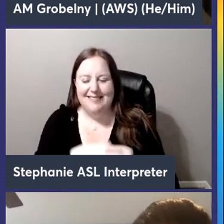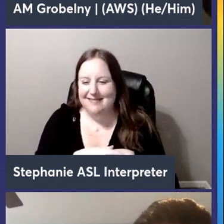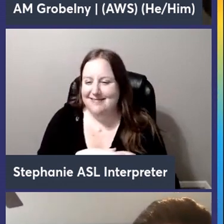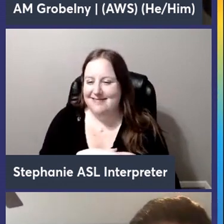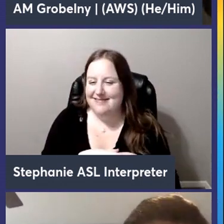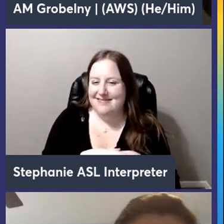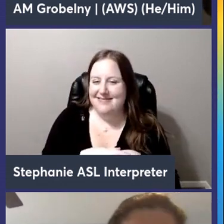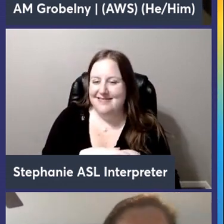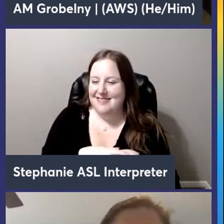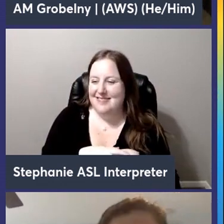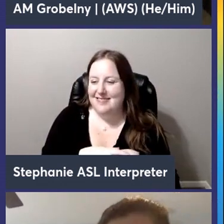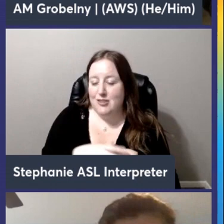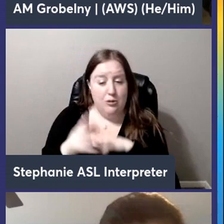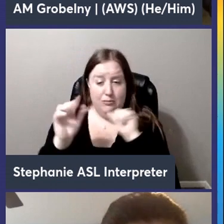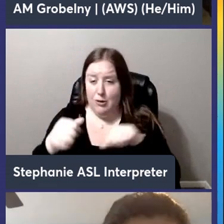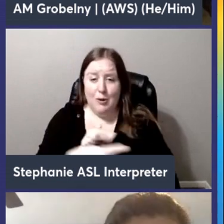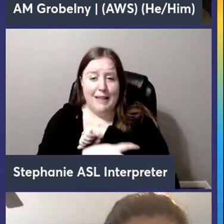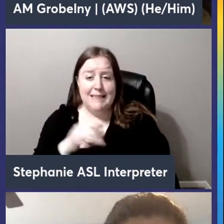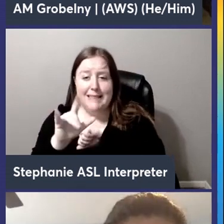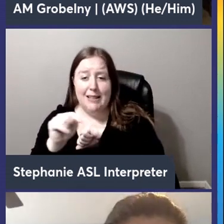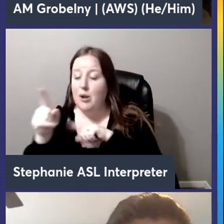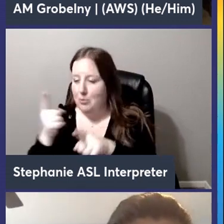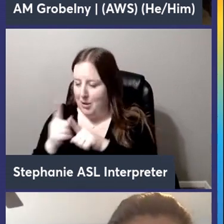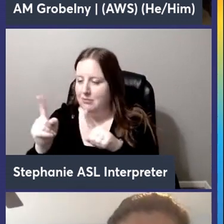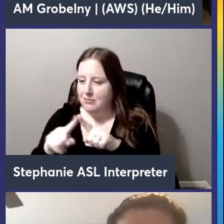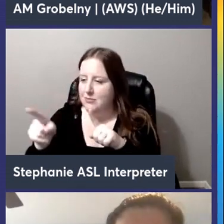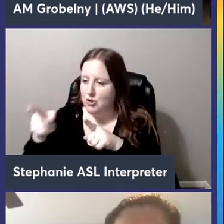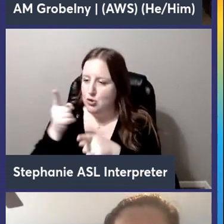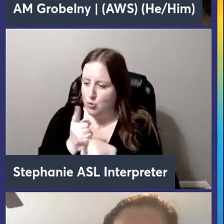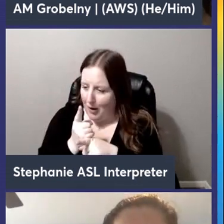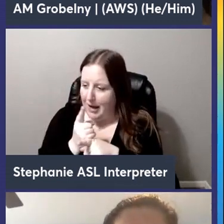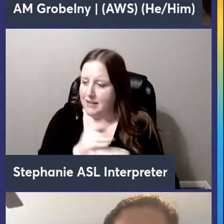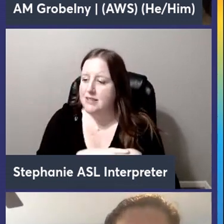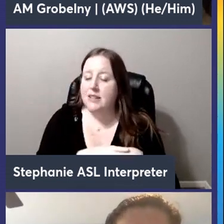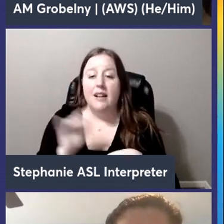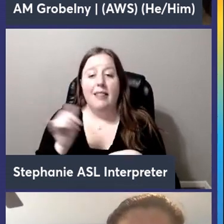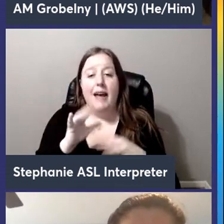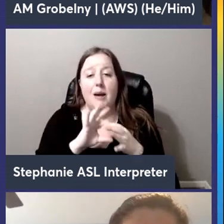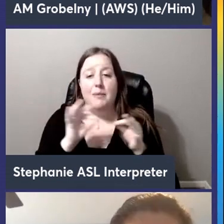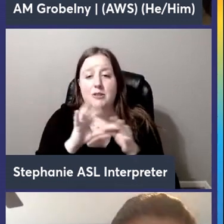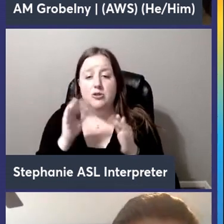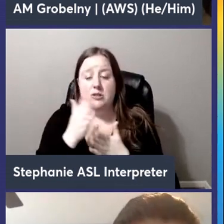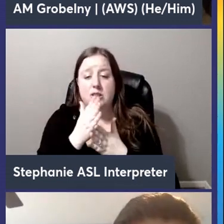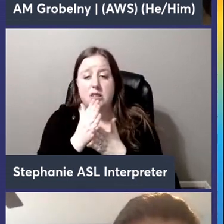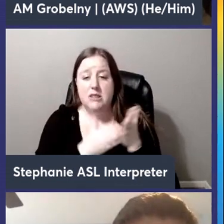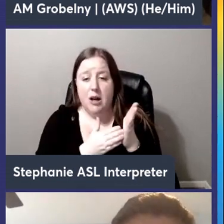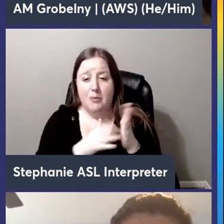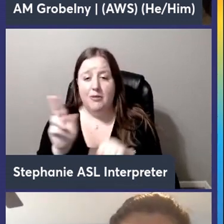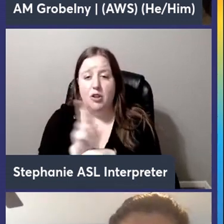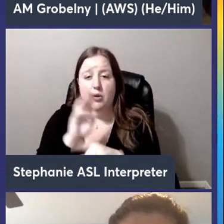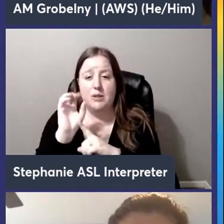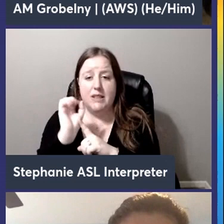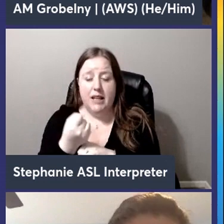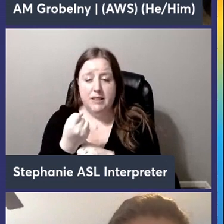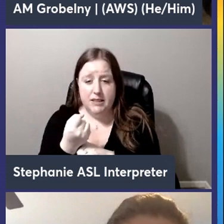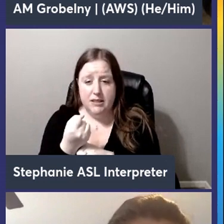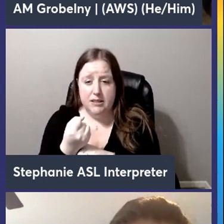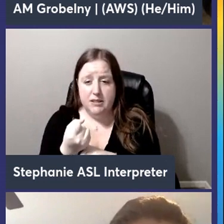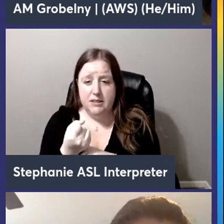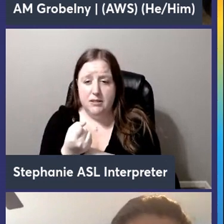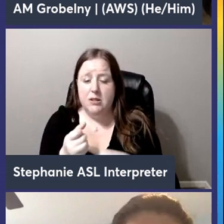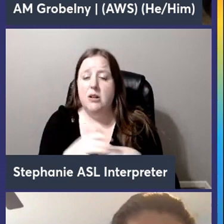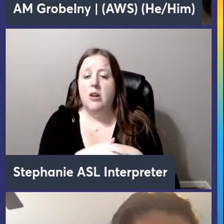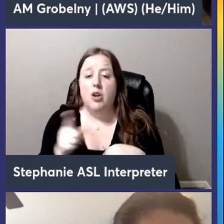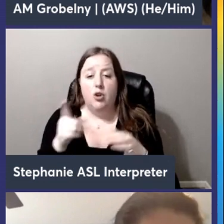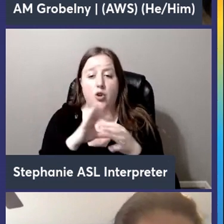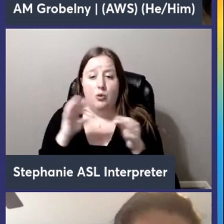have to steal all yours. But you're right, right? I mean, people, like I said, some of the use cases we've heard is, you know, that you